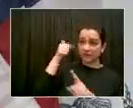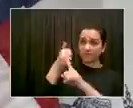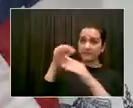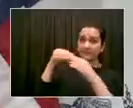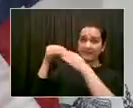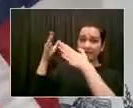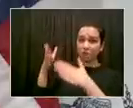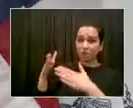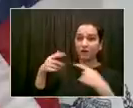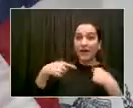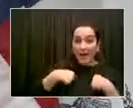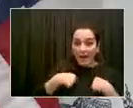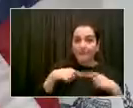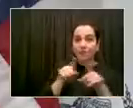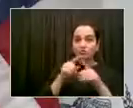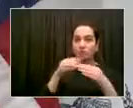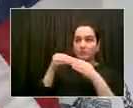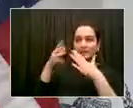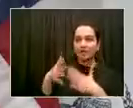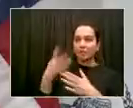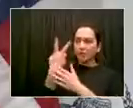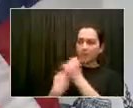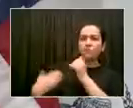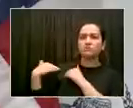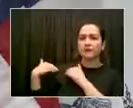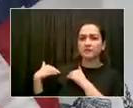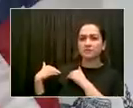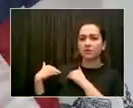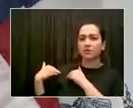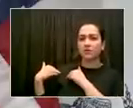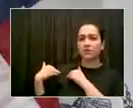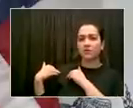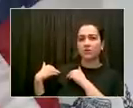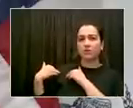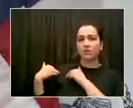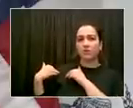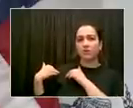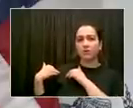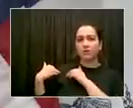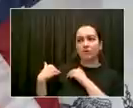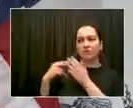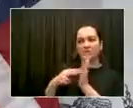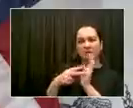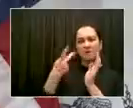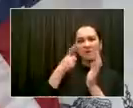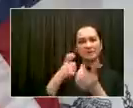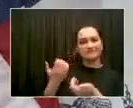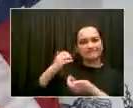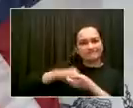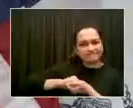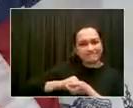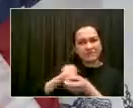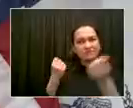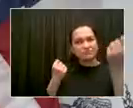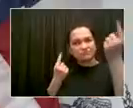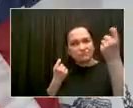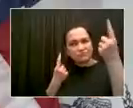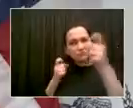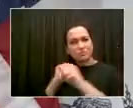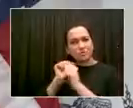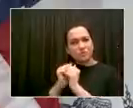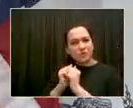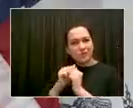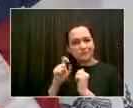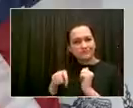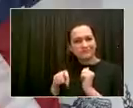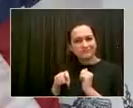You have to have empathy. You have to have feeling for the people. You can't be just obsessed with yourself. You have to be about the people. When you see the